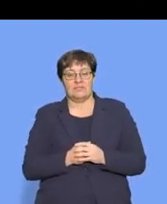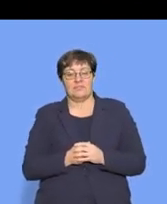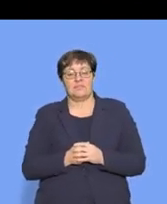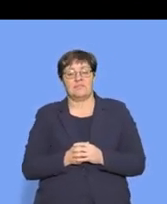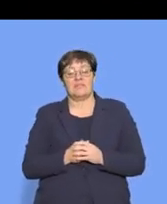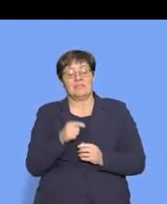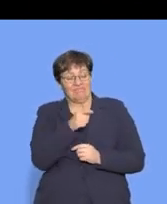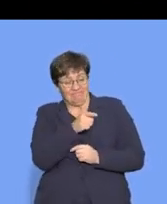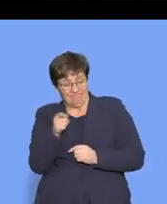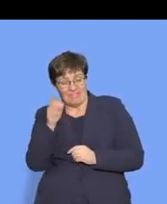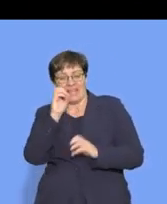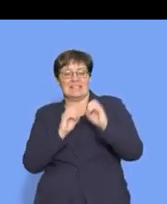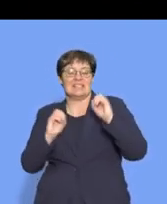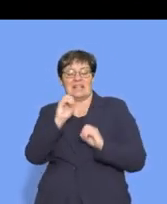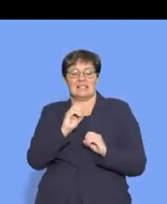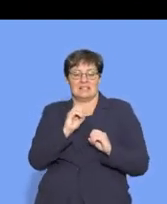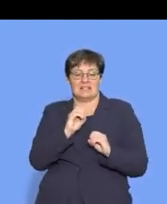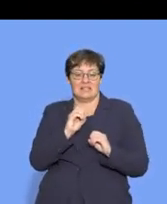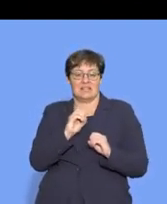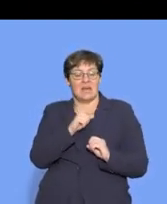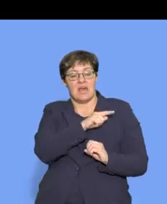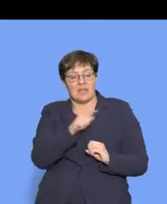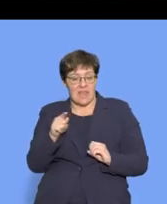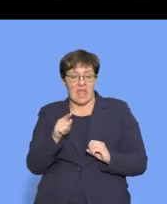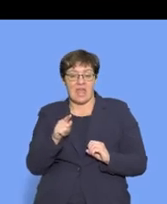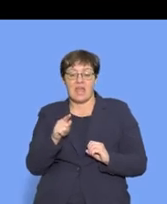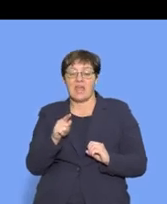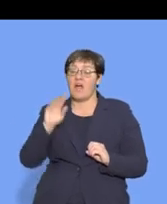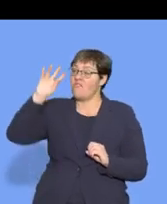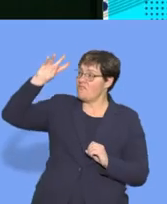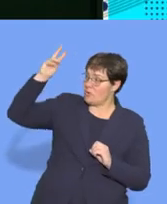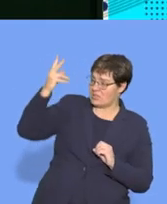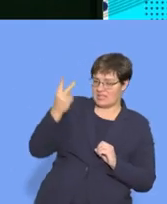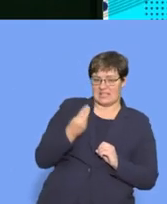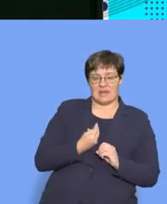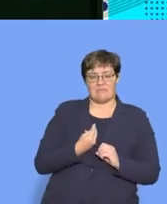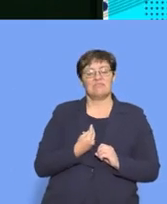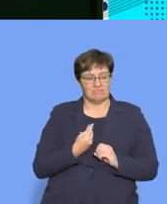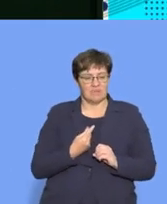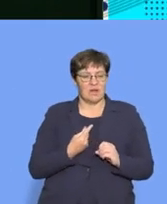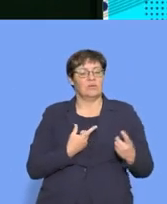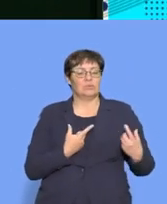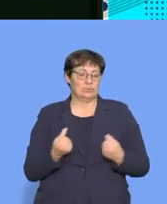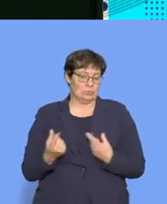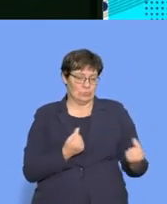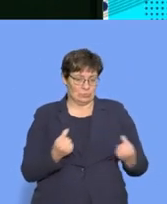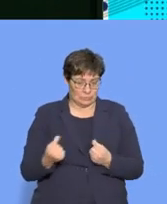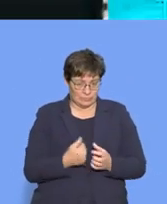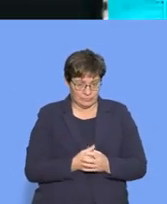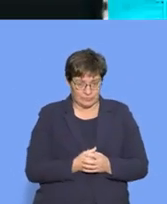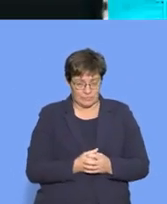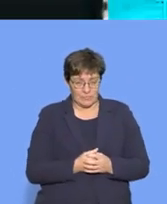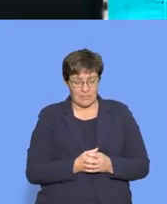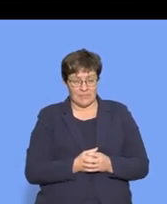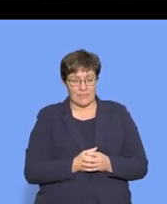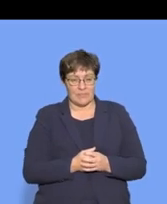those are the cells that are going to be doing the photosynthesis, the functioning of the leaf.